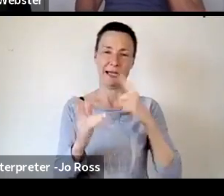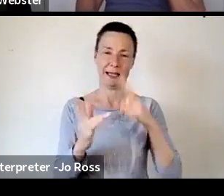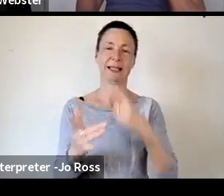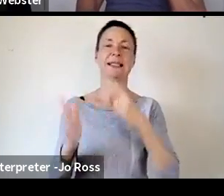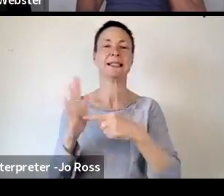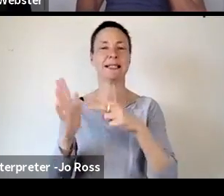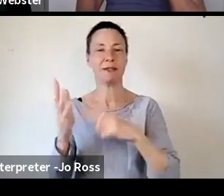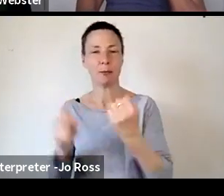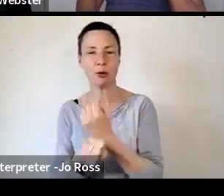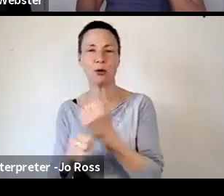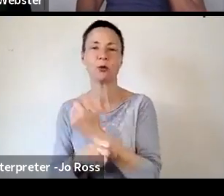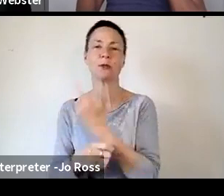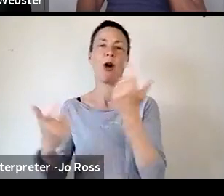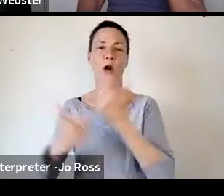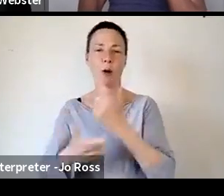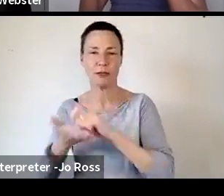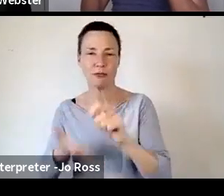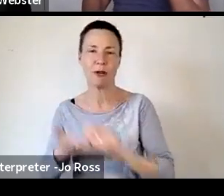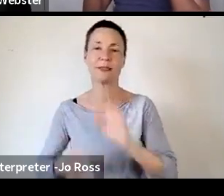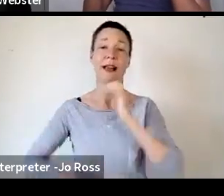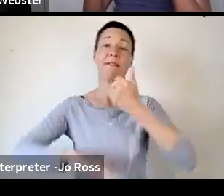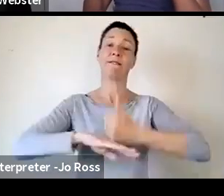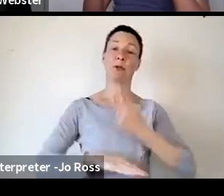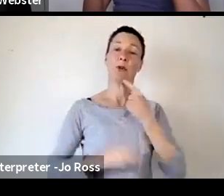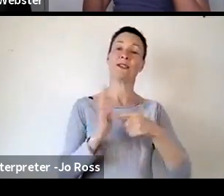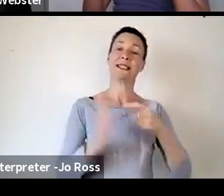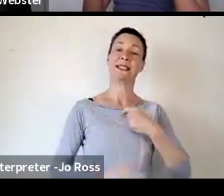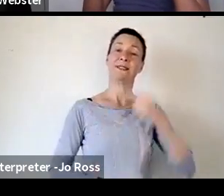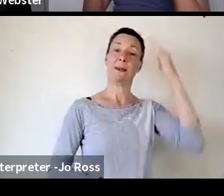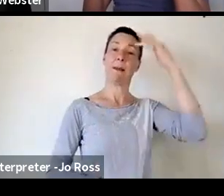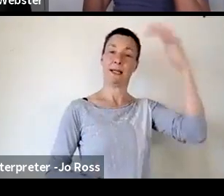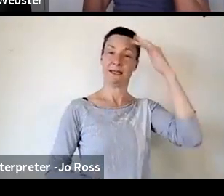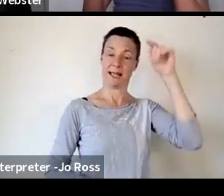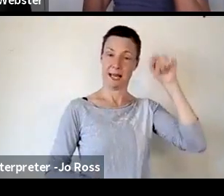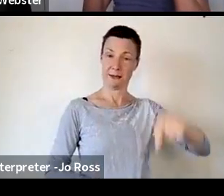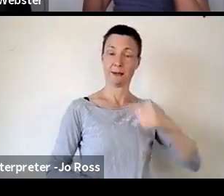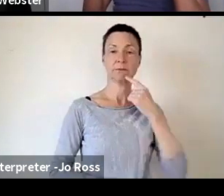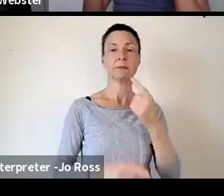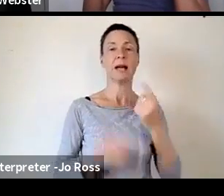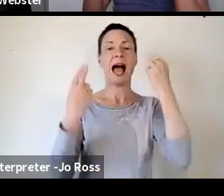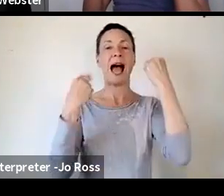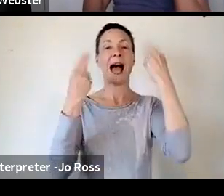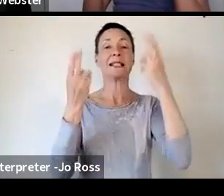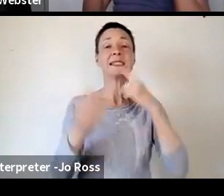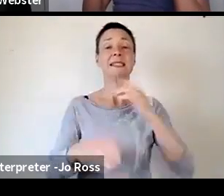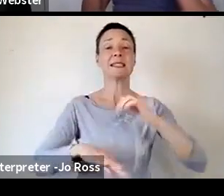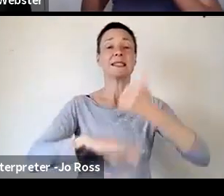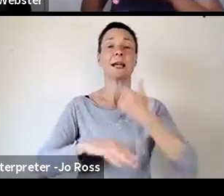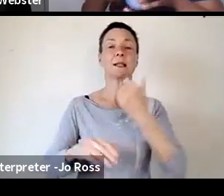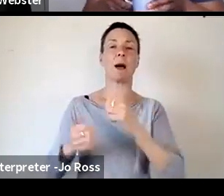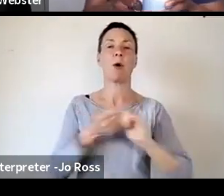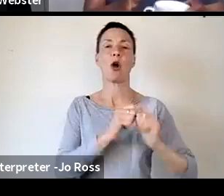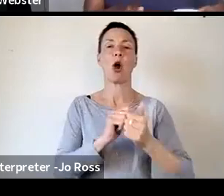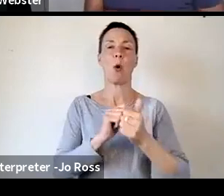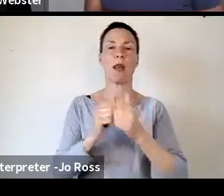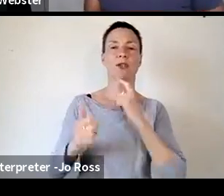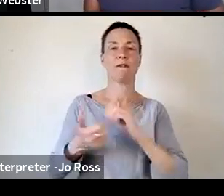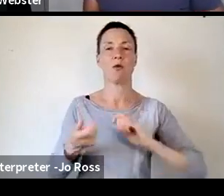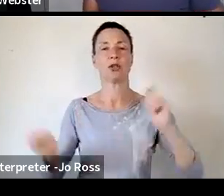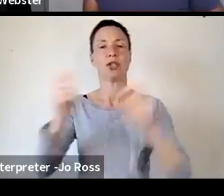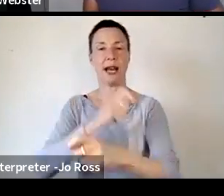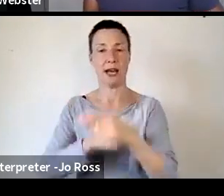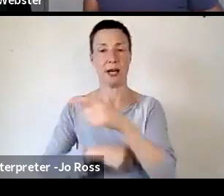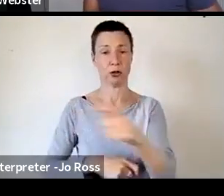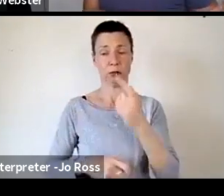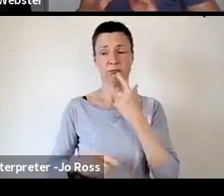producer, comedy writer, and founder of the TV Mindset. Adeel set up the Coalition for Change,